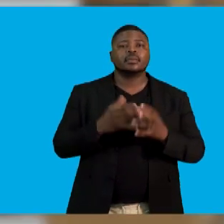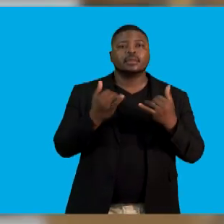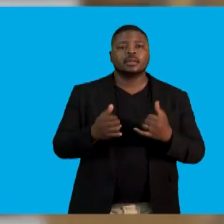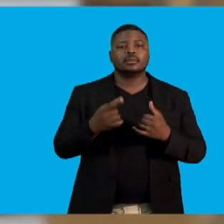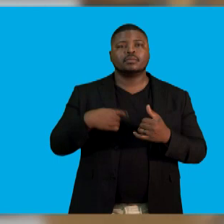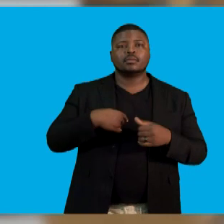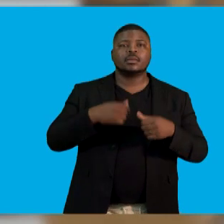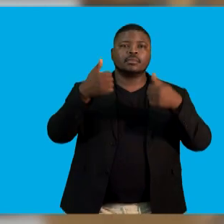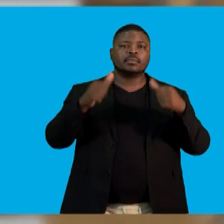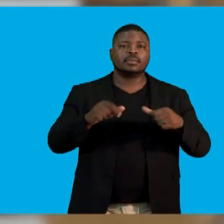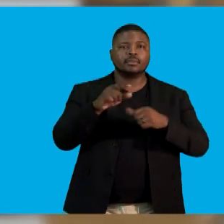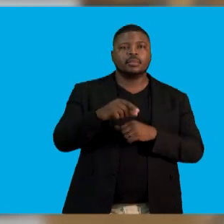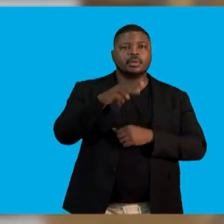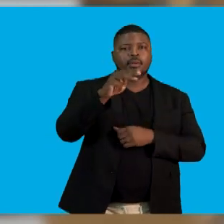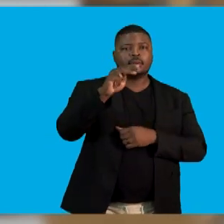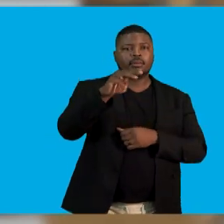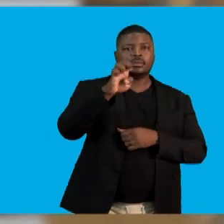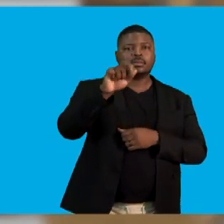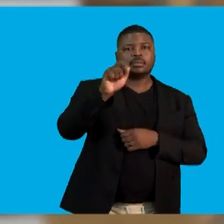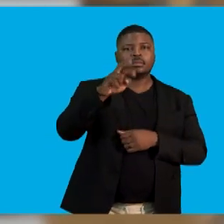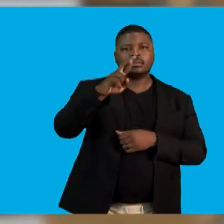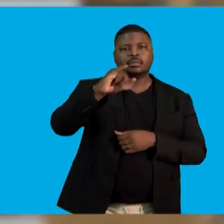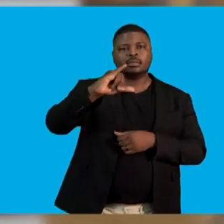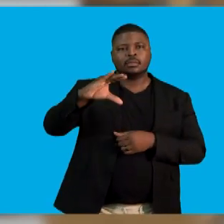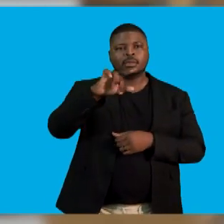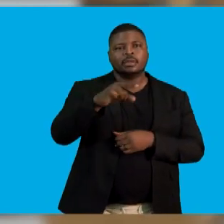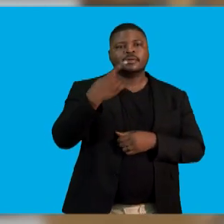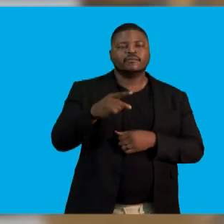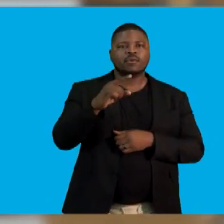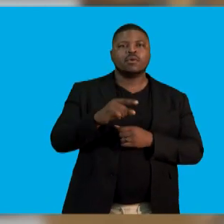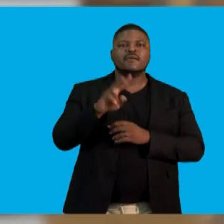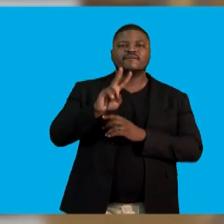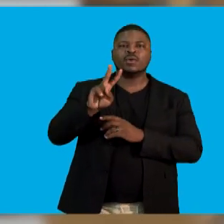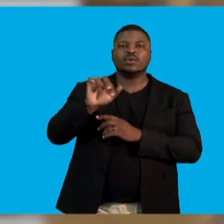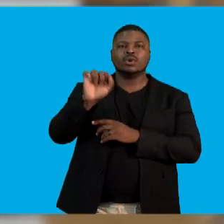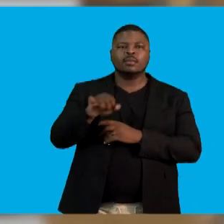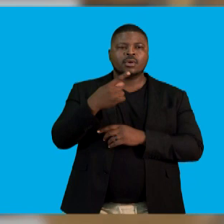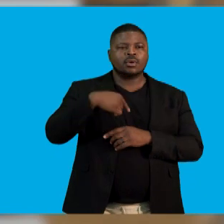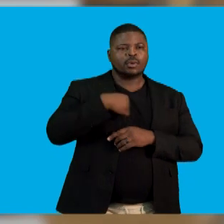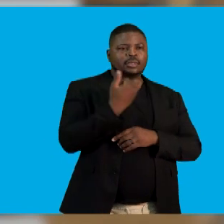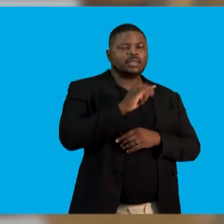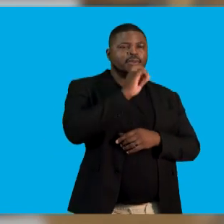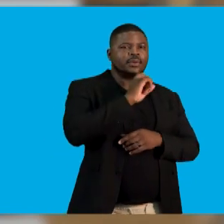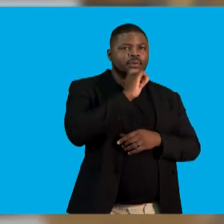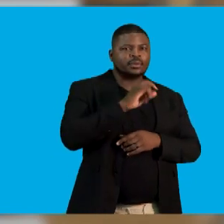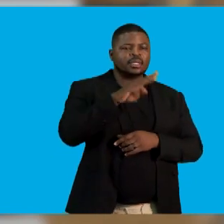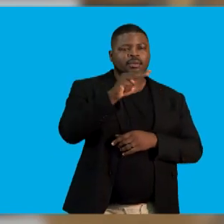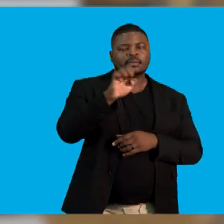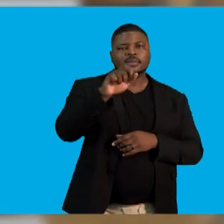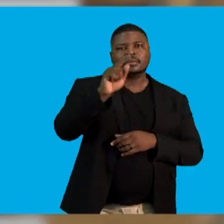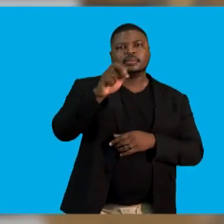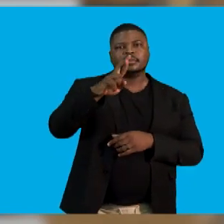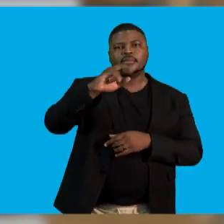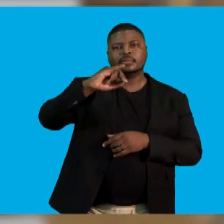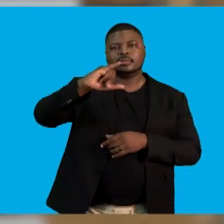Then now we move on to the metric for volume. The metric for volume, we are still using the very same concept of metric system, whereby we use the very